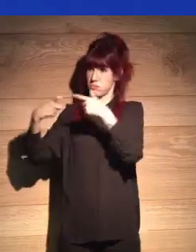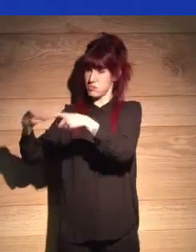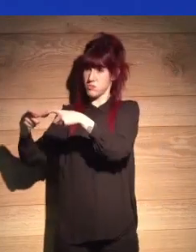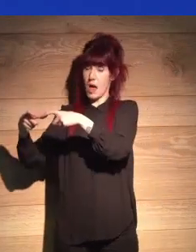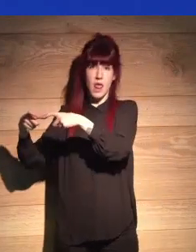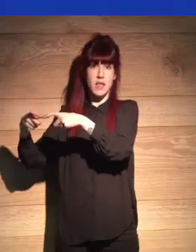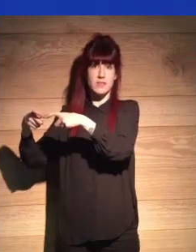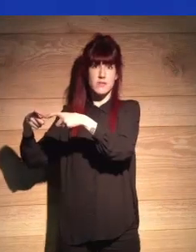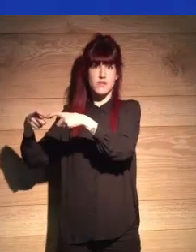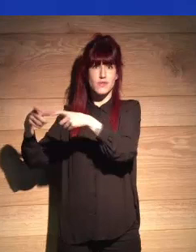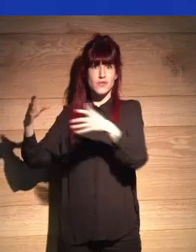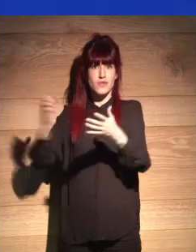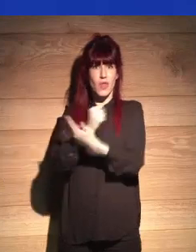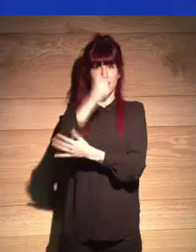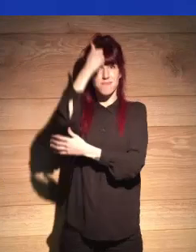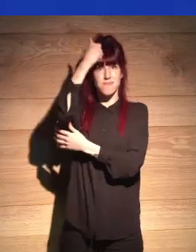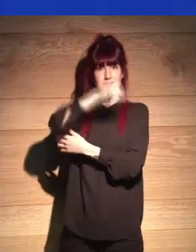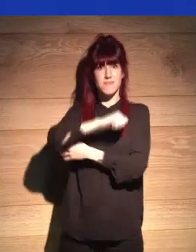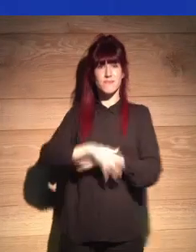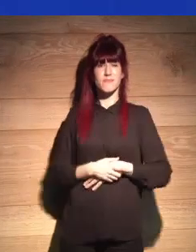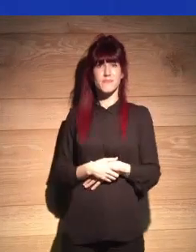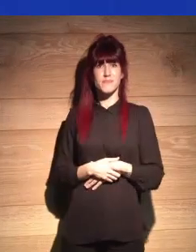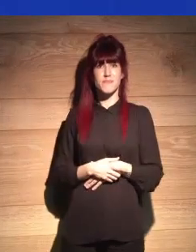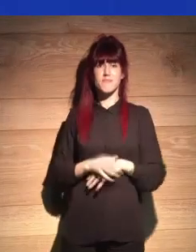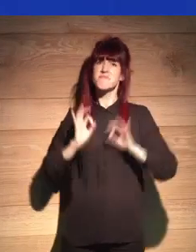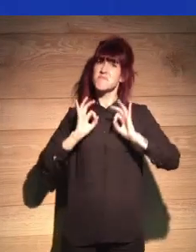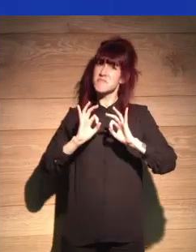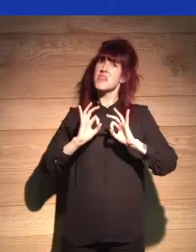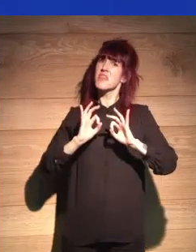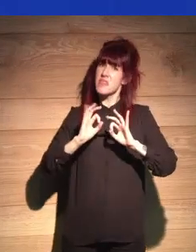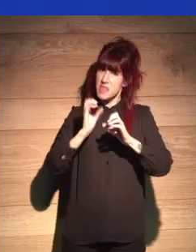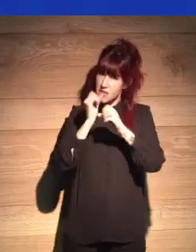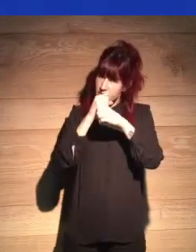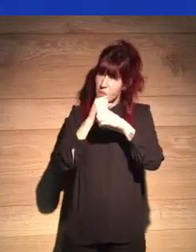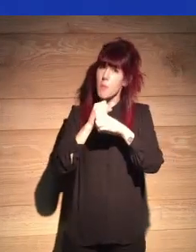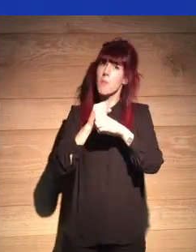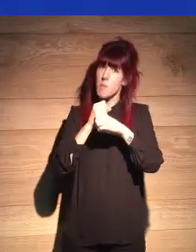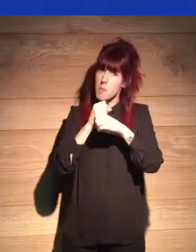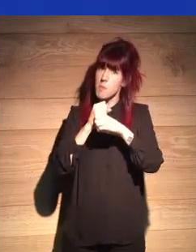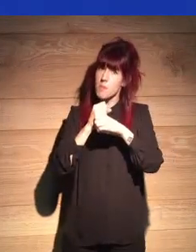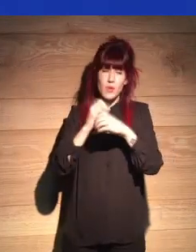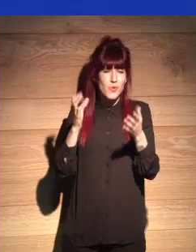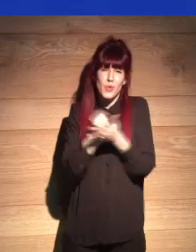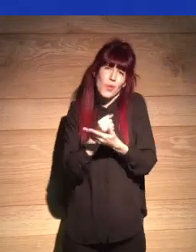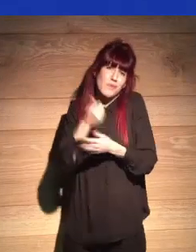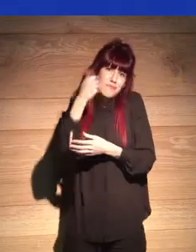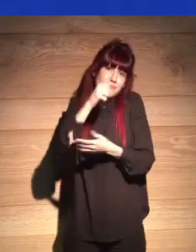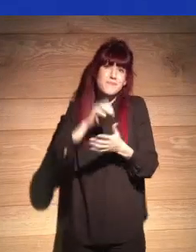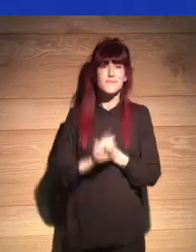areas of knowledge, all were men. Excellent scientists, yes, but all